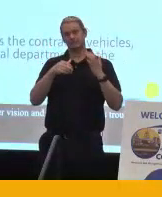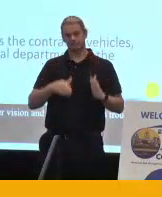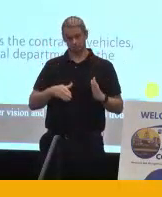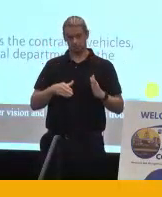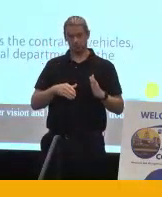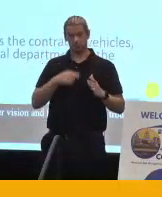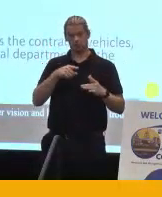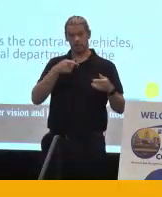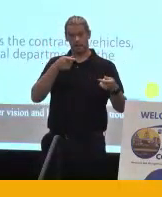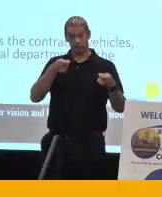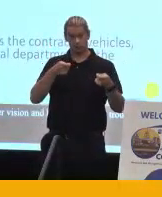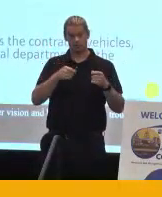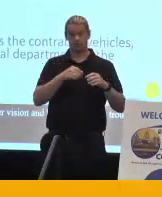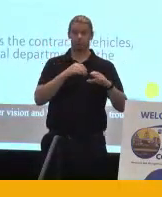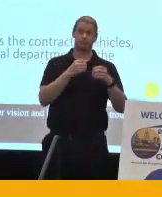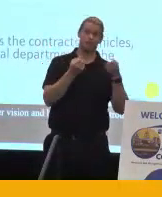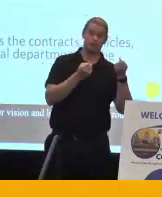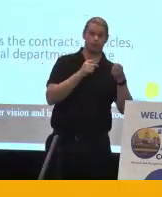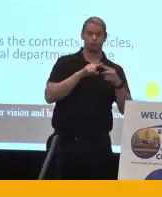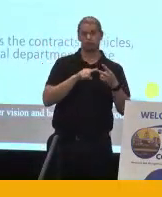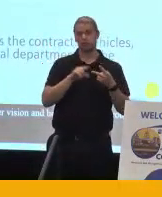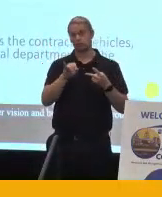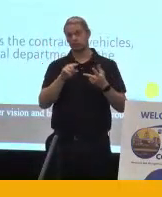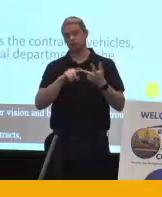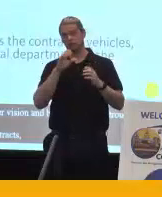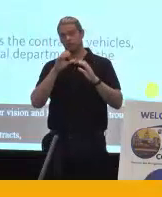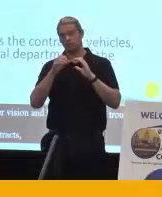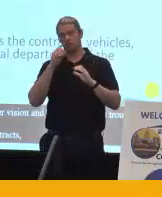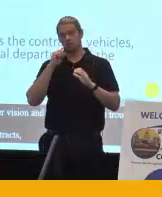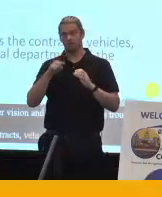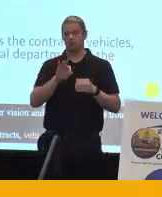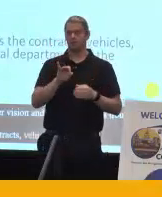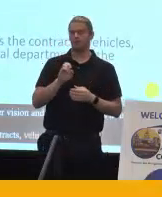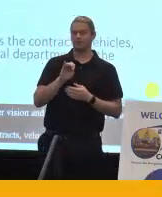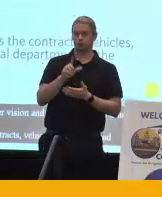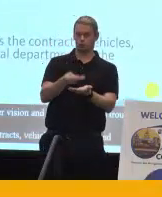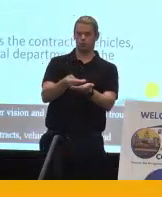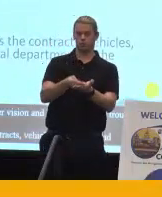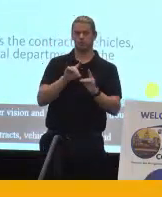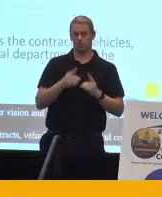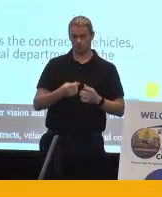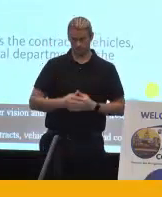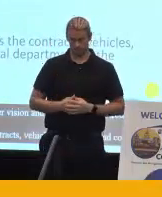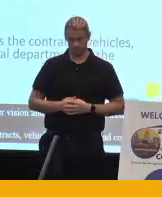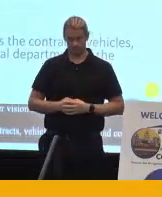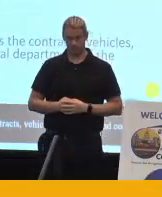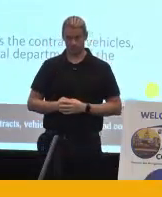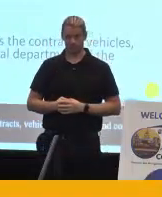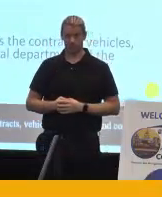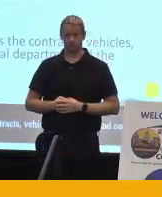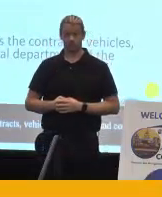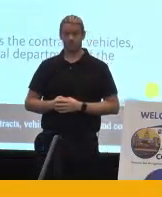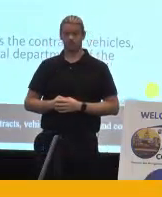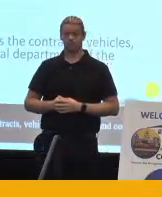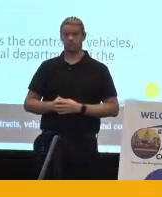vehicles, insurance, and communications for the fiscal department of the organization. What kind